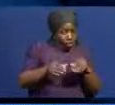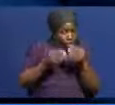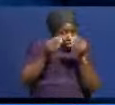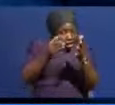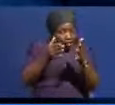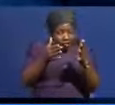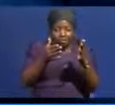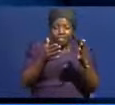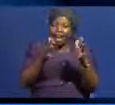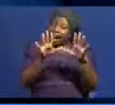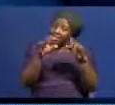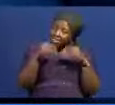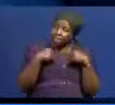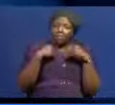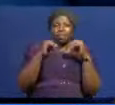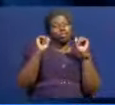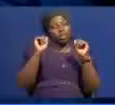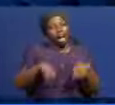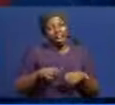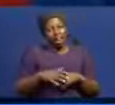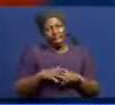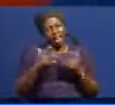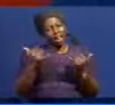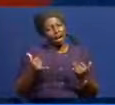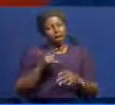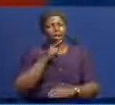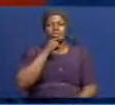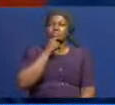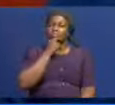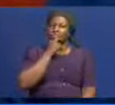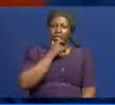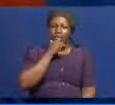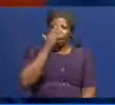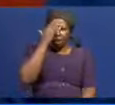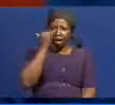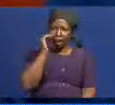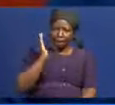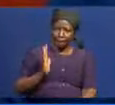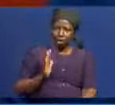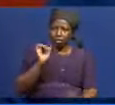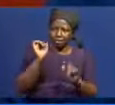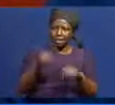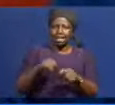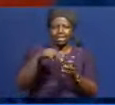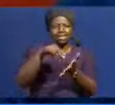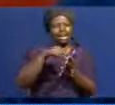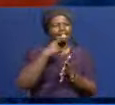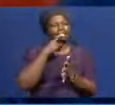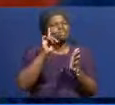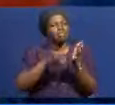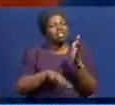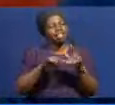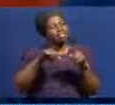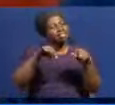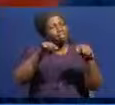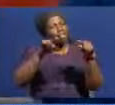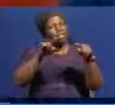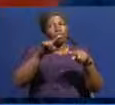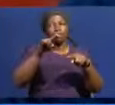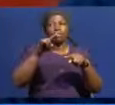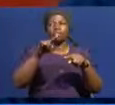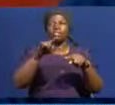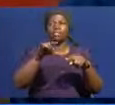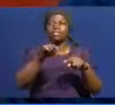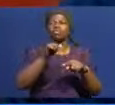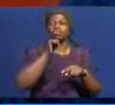is acceptable. And so I wonder why one would stand and say that they could not,